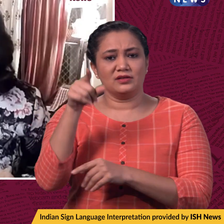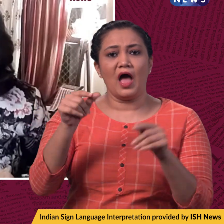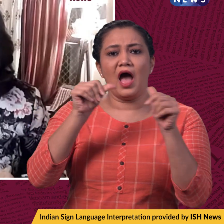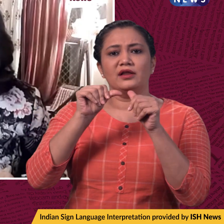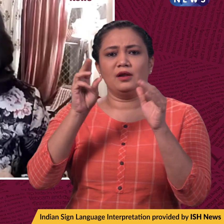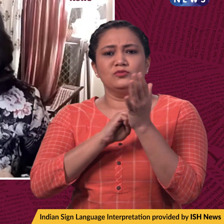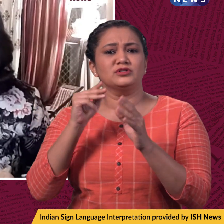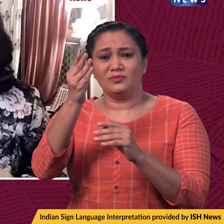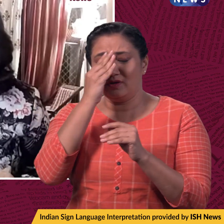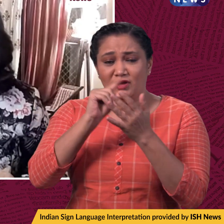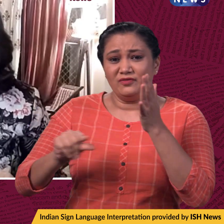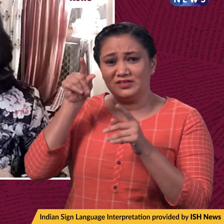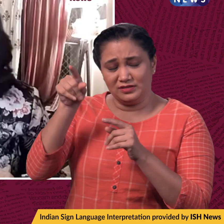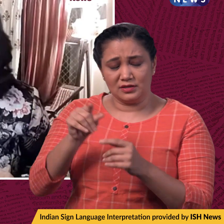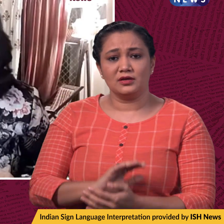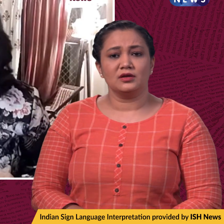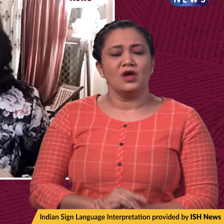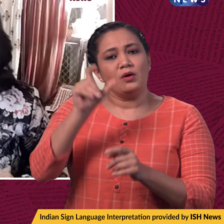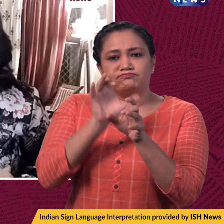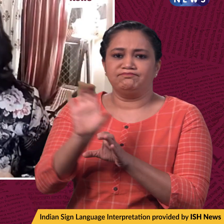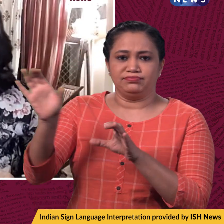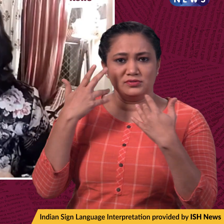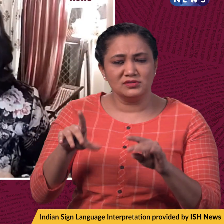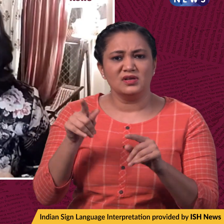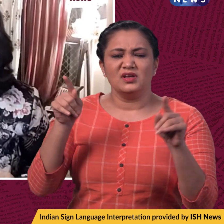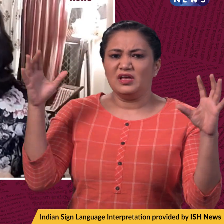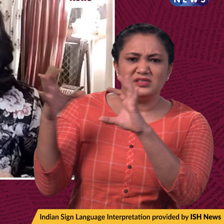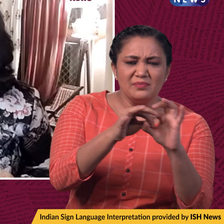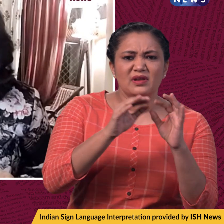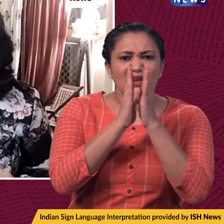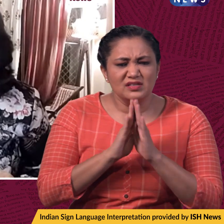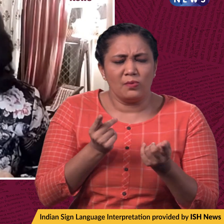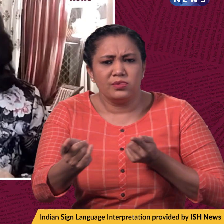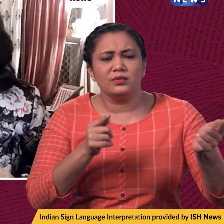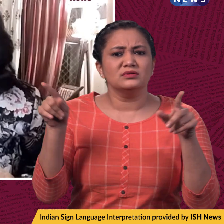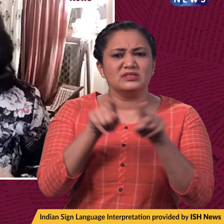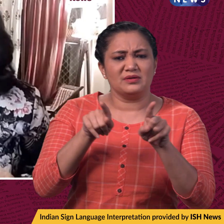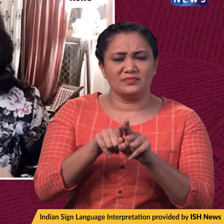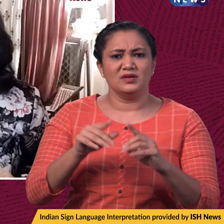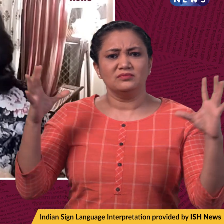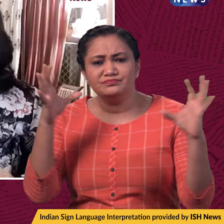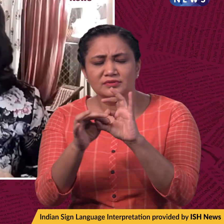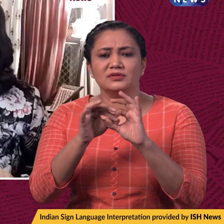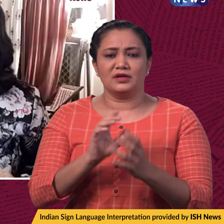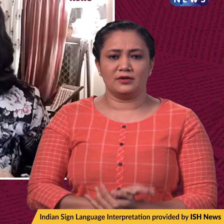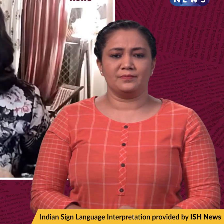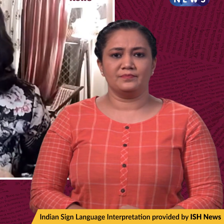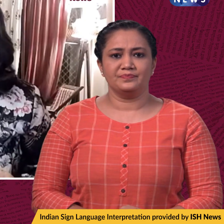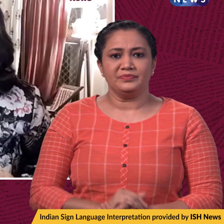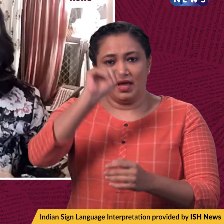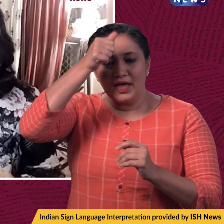at Aligarh Muslim University was suspended today for allegedly hurting religious sentiments by making references